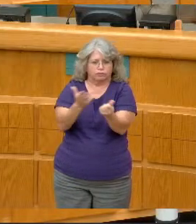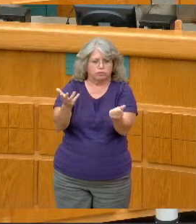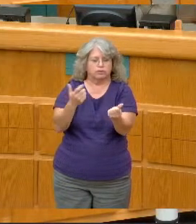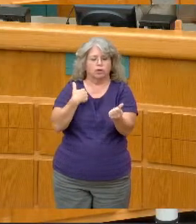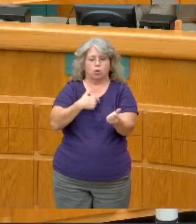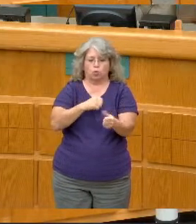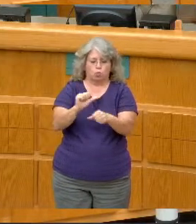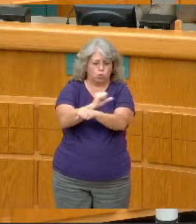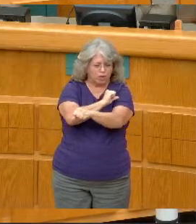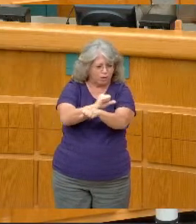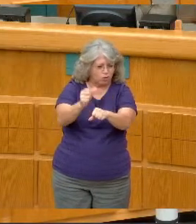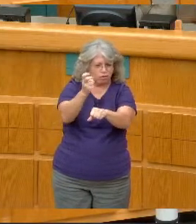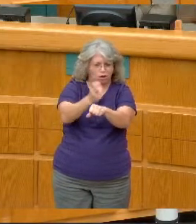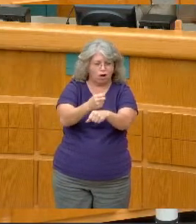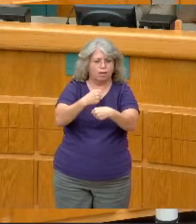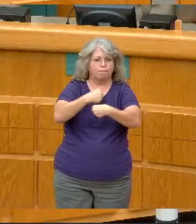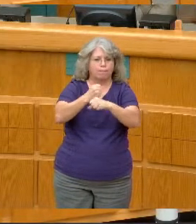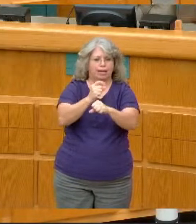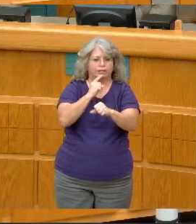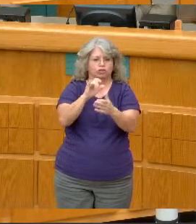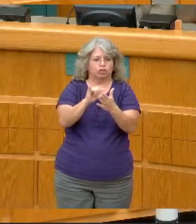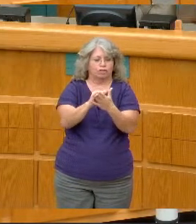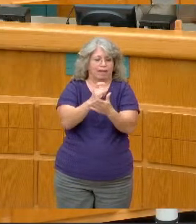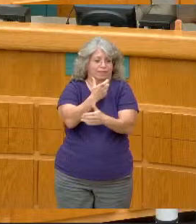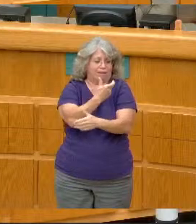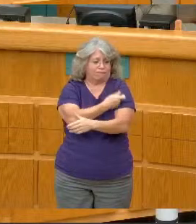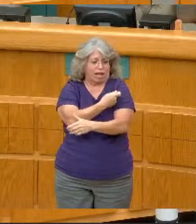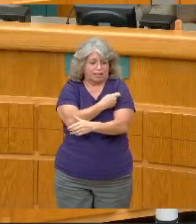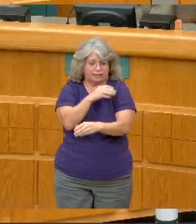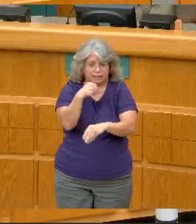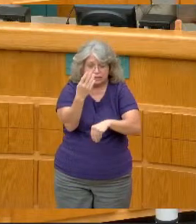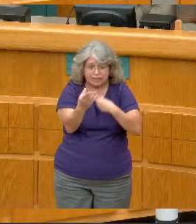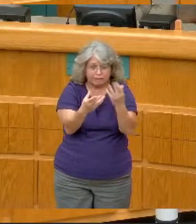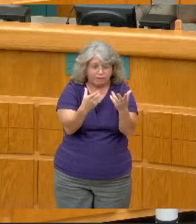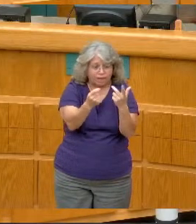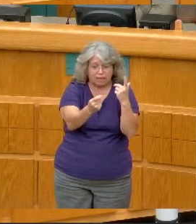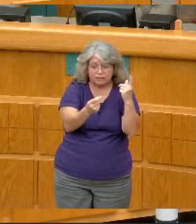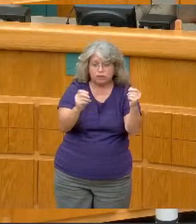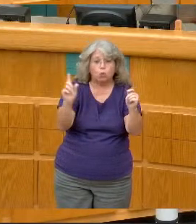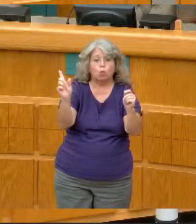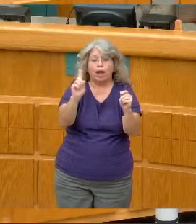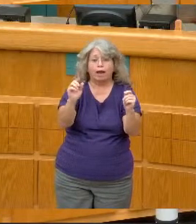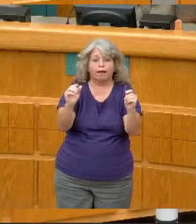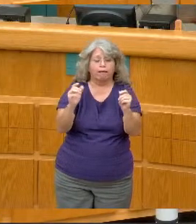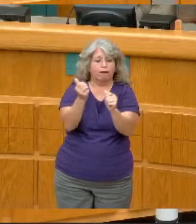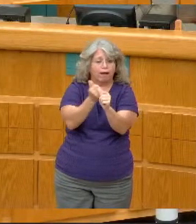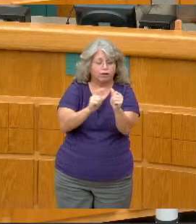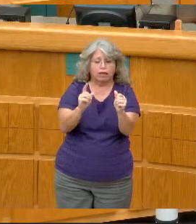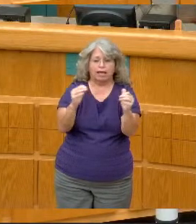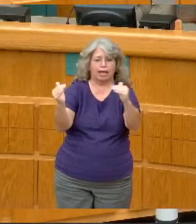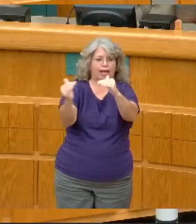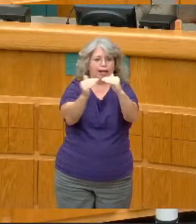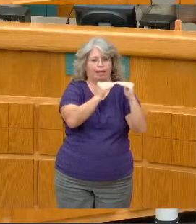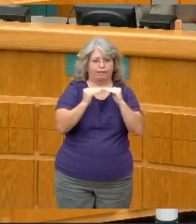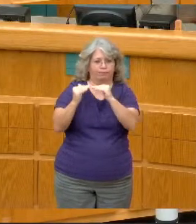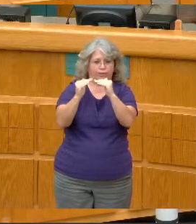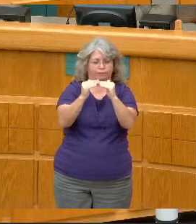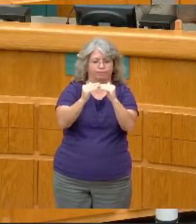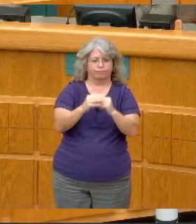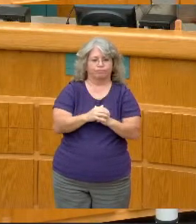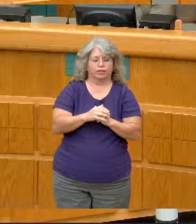been a part of that team to be safe, to be effective, to be efficient. We worked to make sure